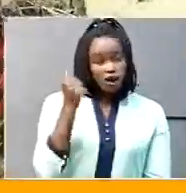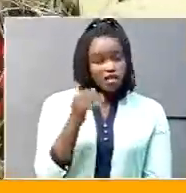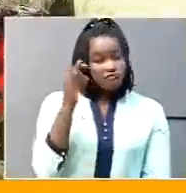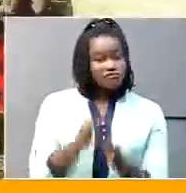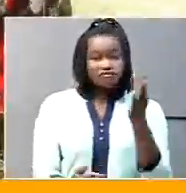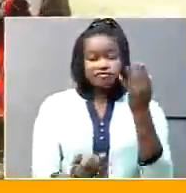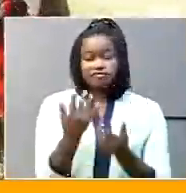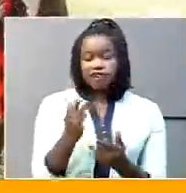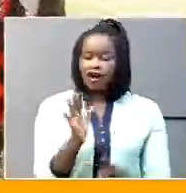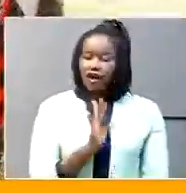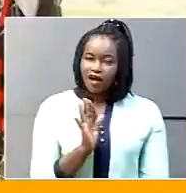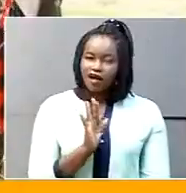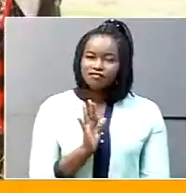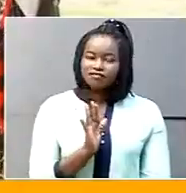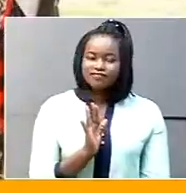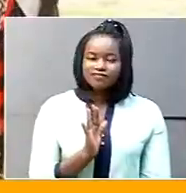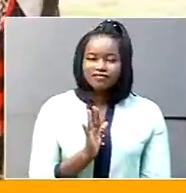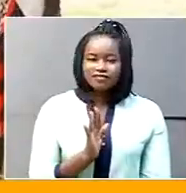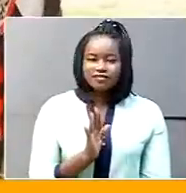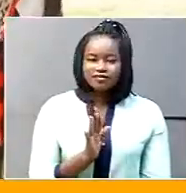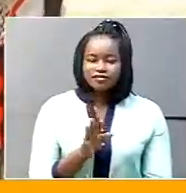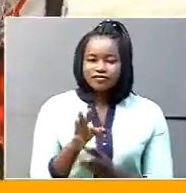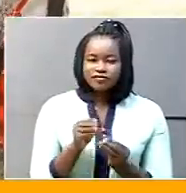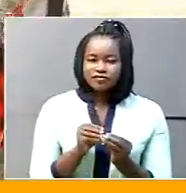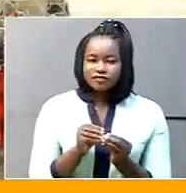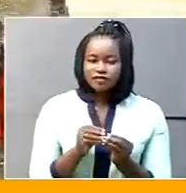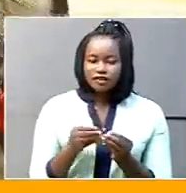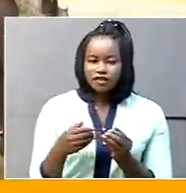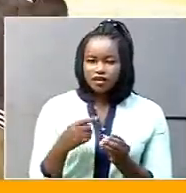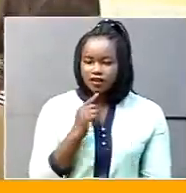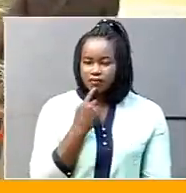risks. Joseph Bule, UBC in Karamoja.